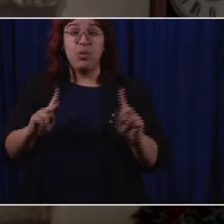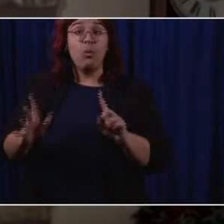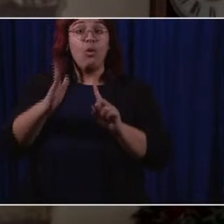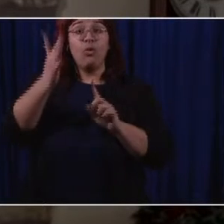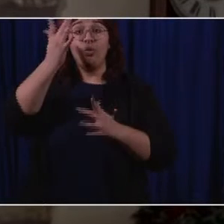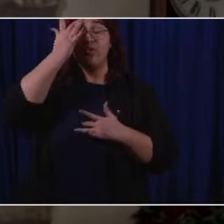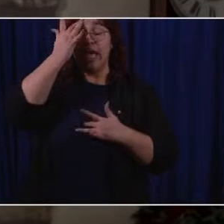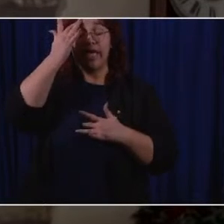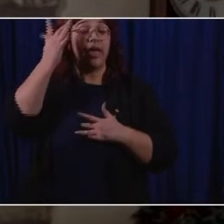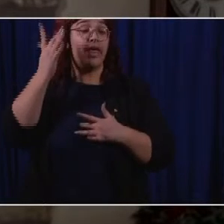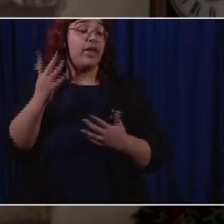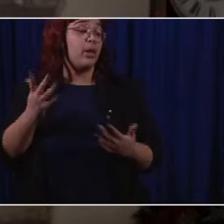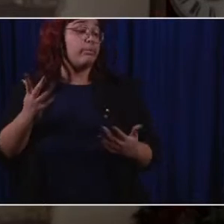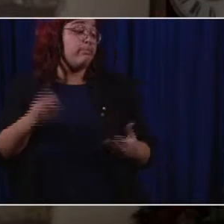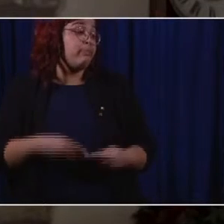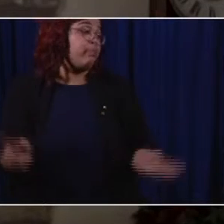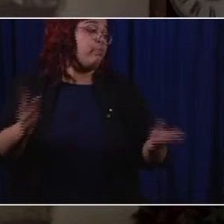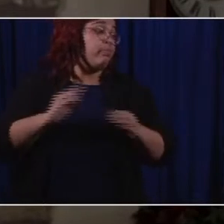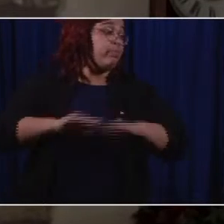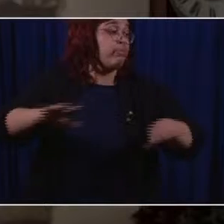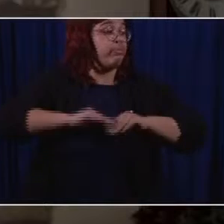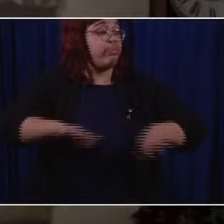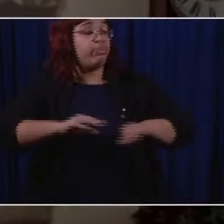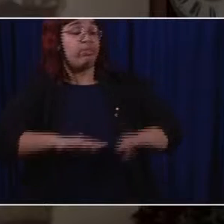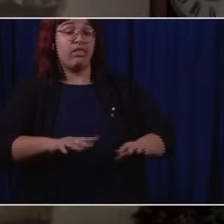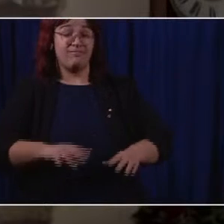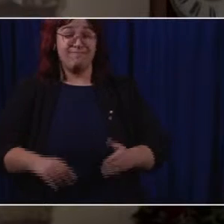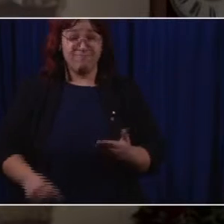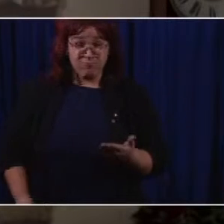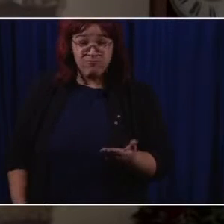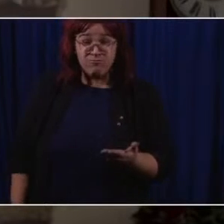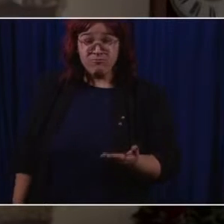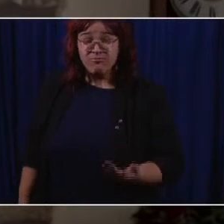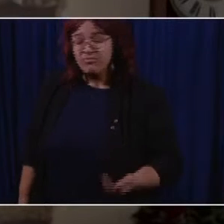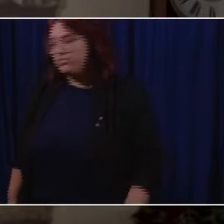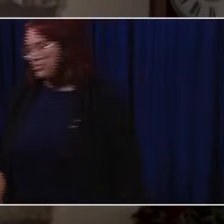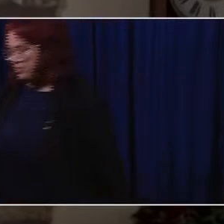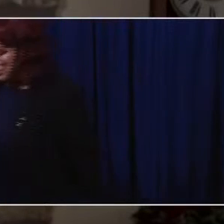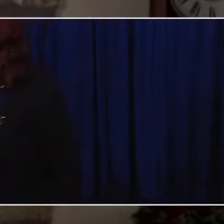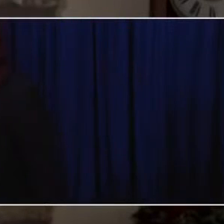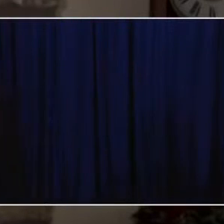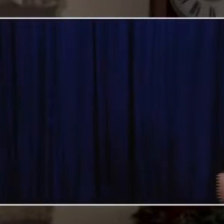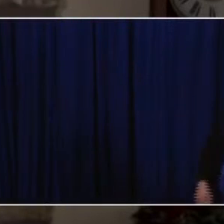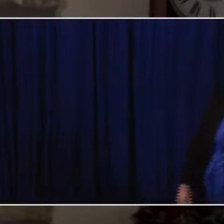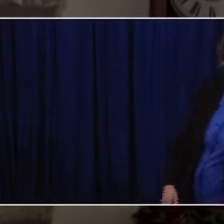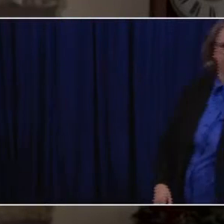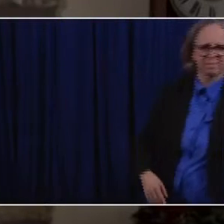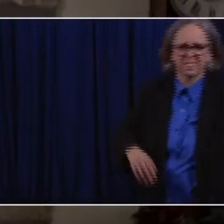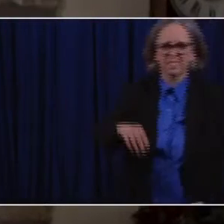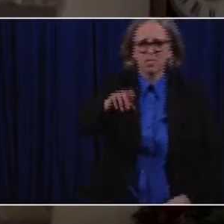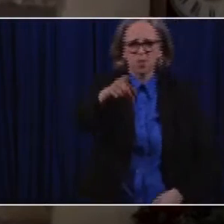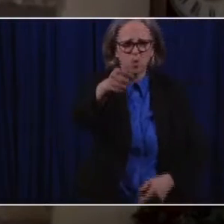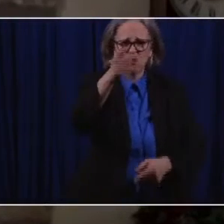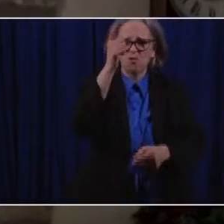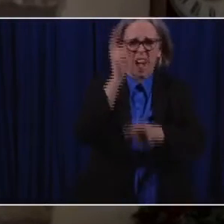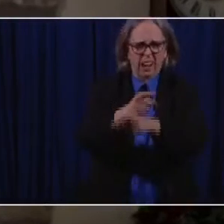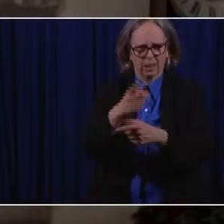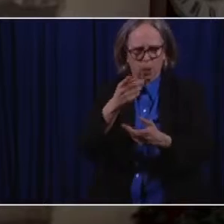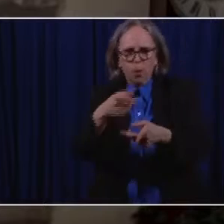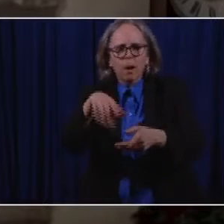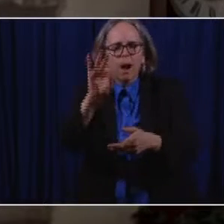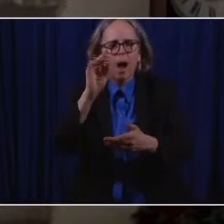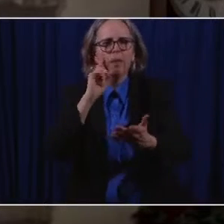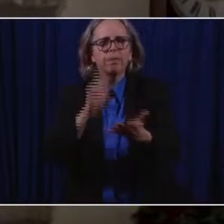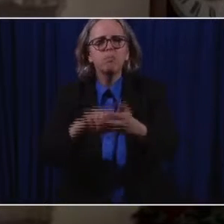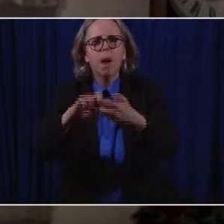to vulnerable populations? Yeah. Well, you've identified a problem. I mean, there's no doubt that this is a problem. Every once in a while